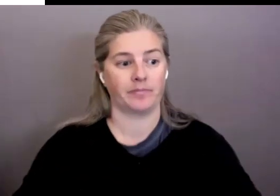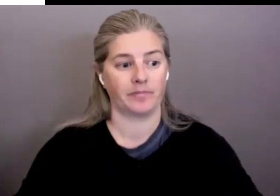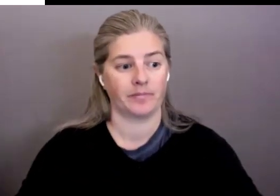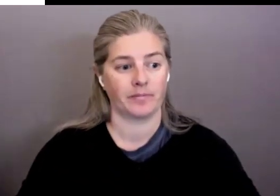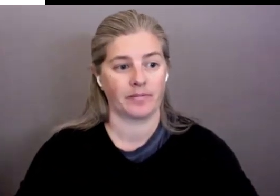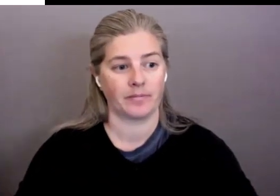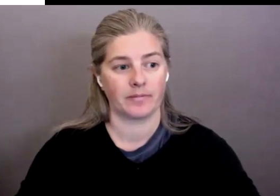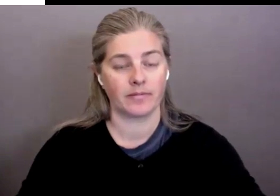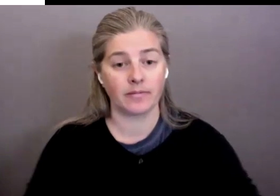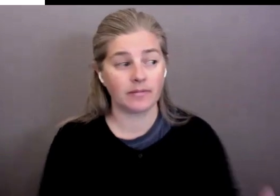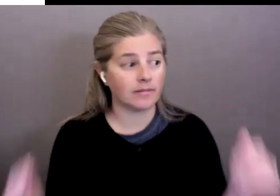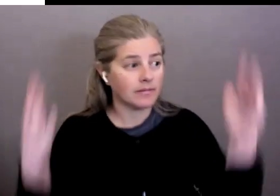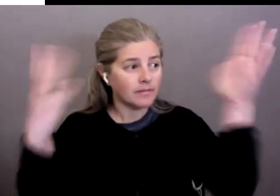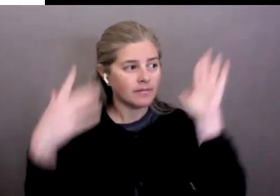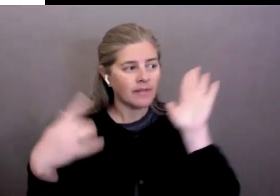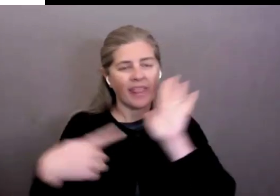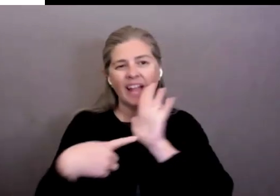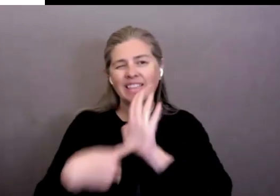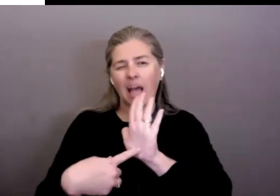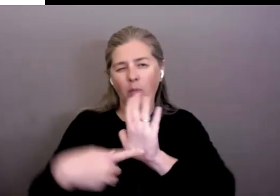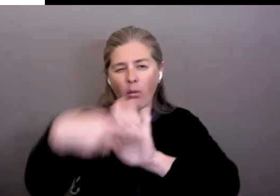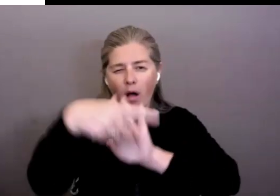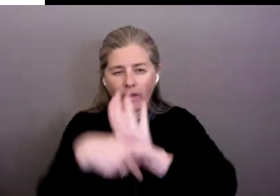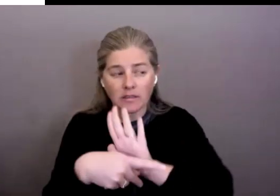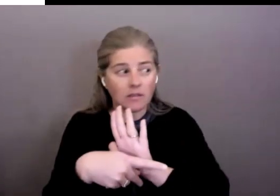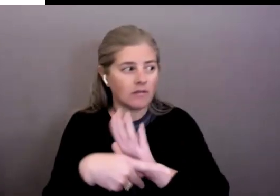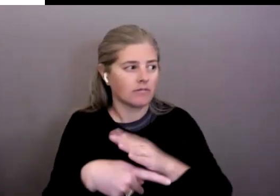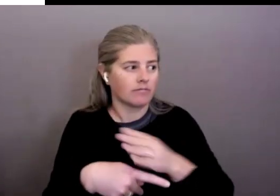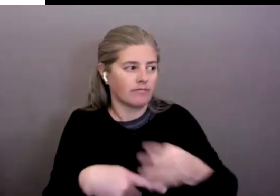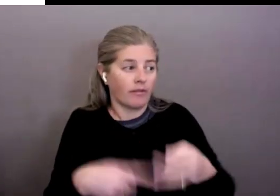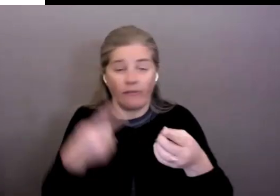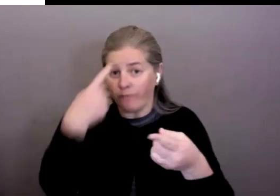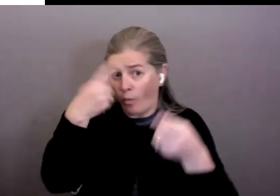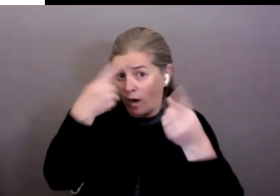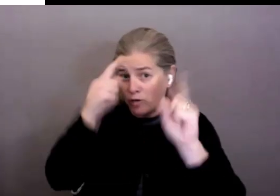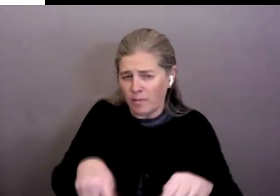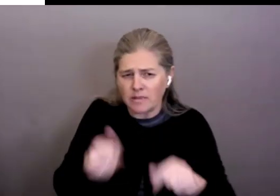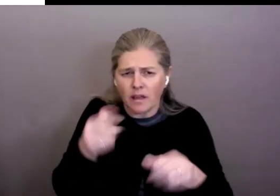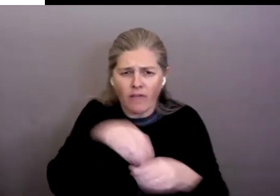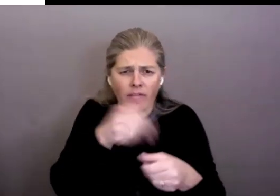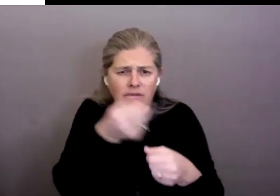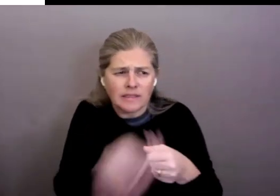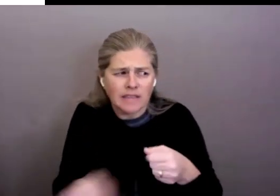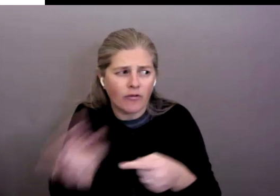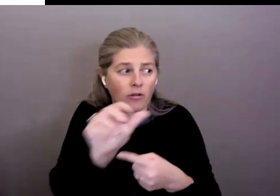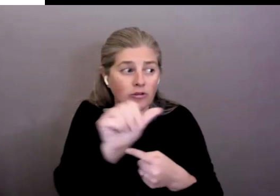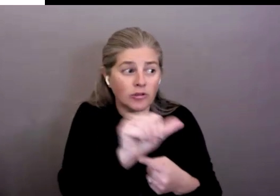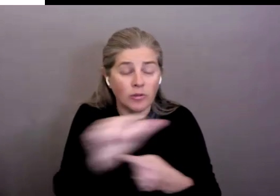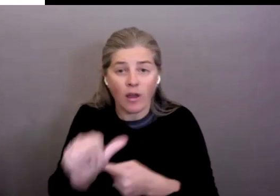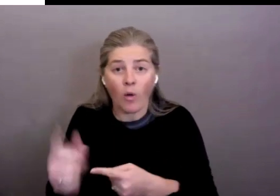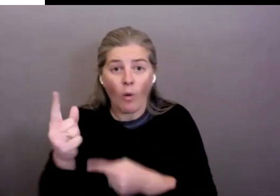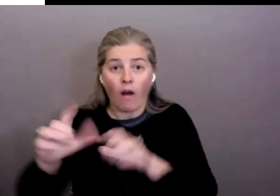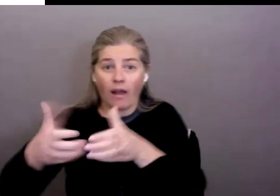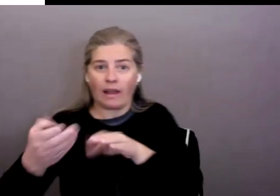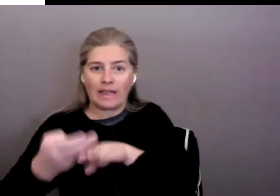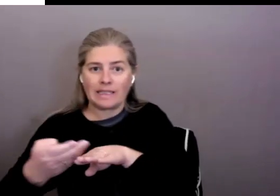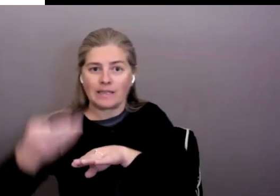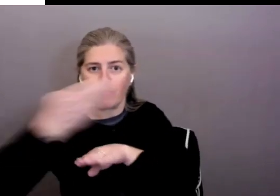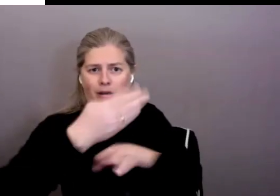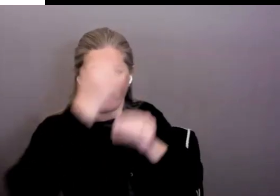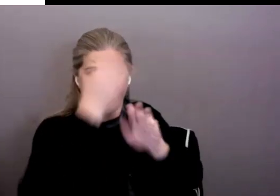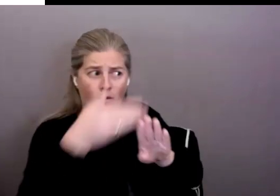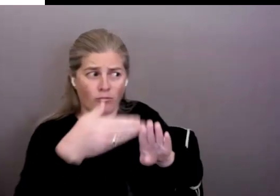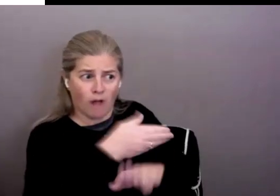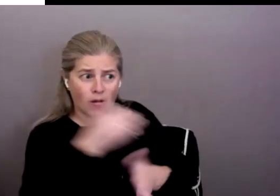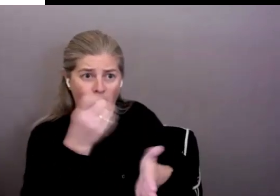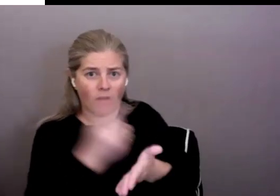So the sample policy continues. For agreements involving multiple AAAs, one entity may submit information for prior approval on behalf of the